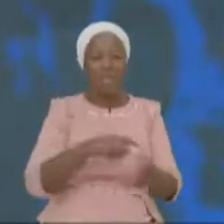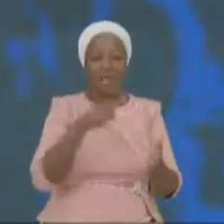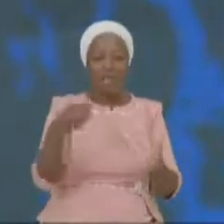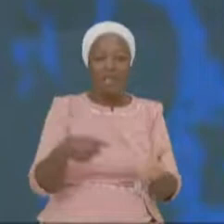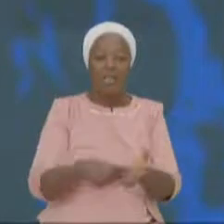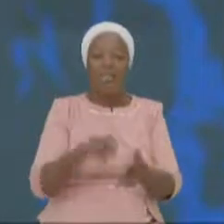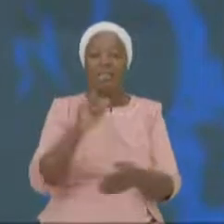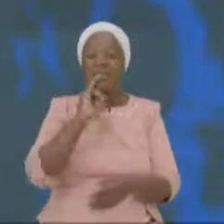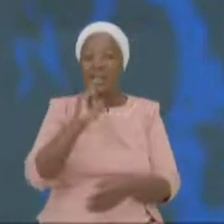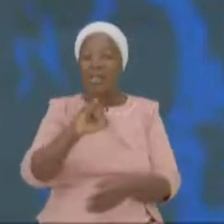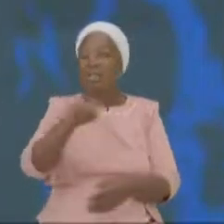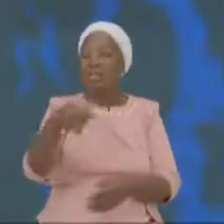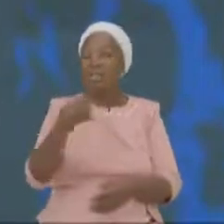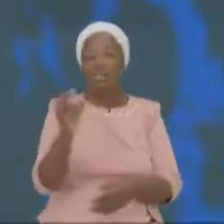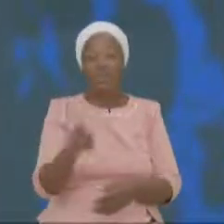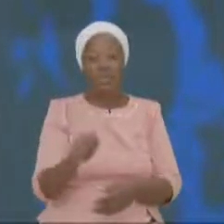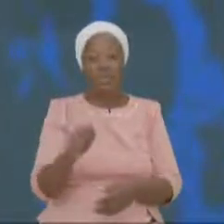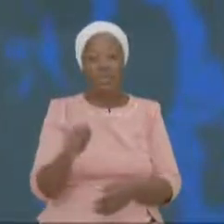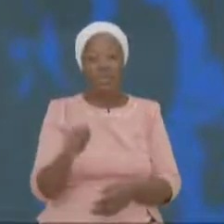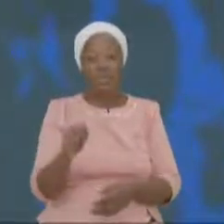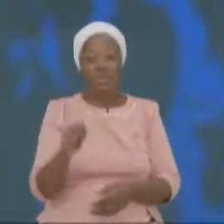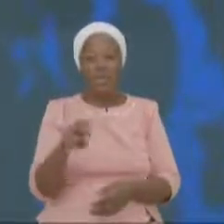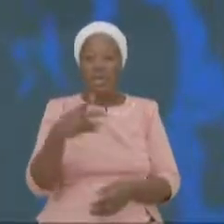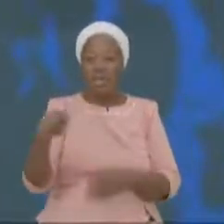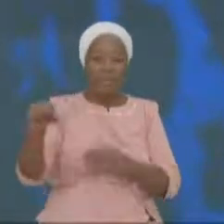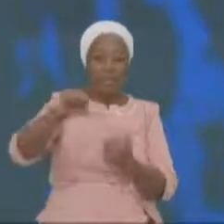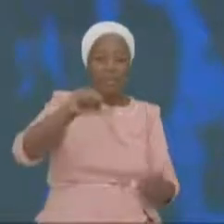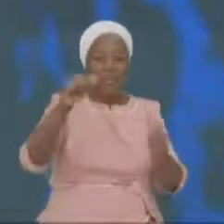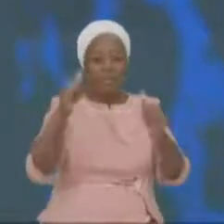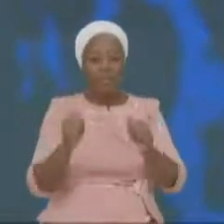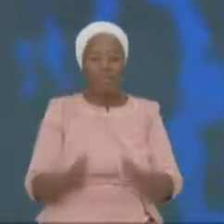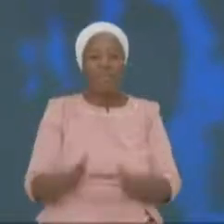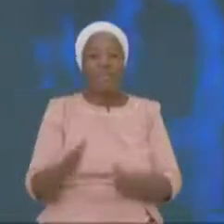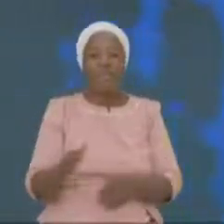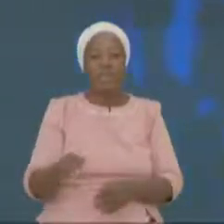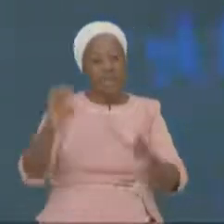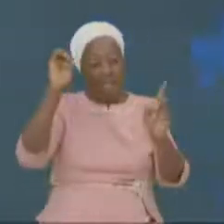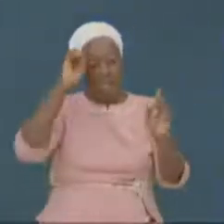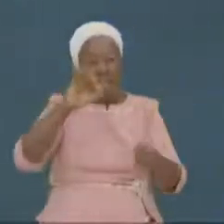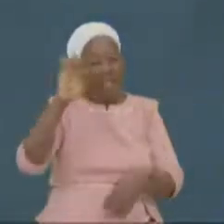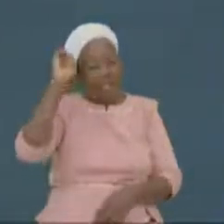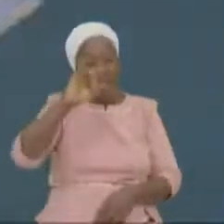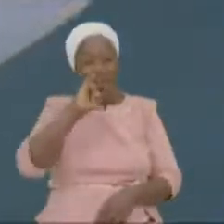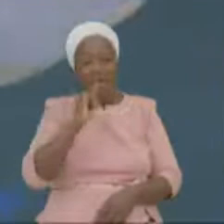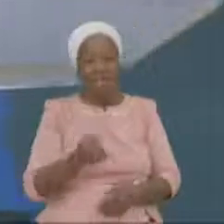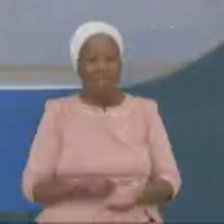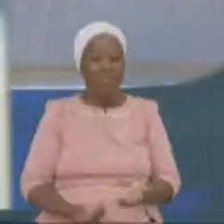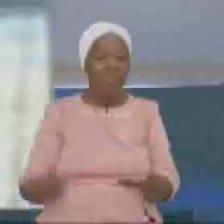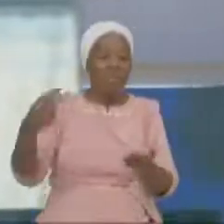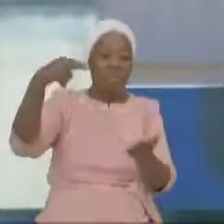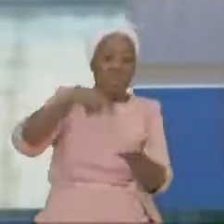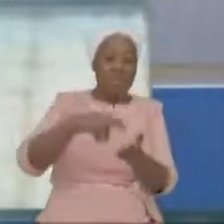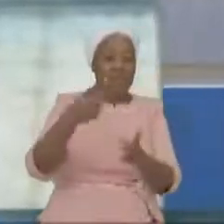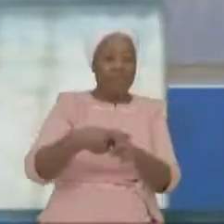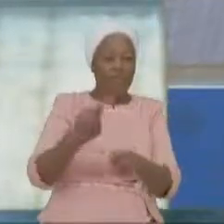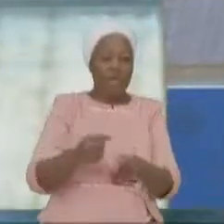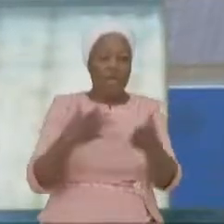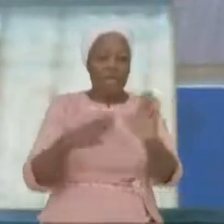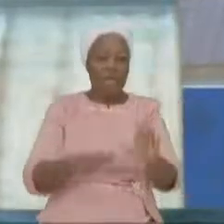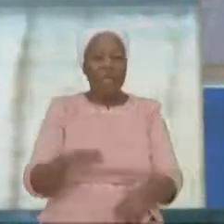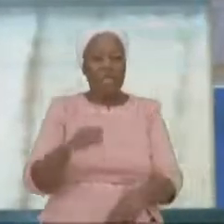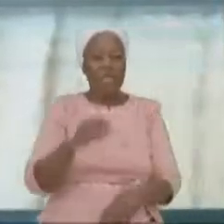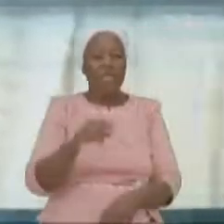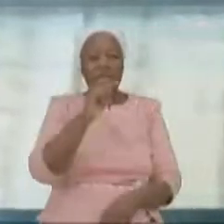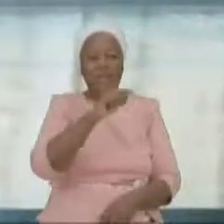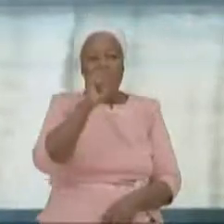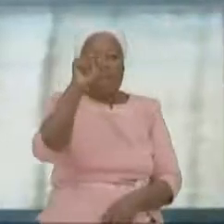this is John the Baptist. He is risen from the dead.